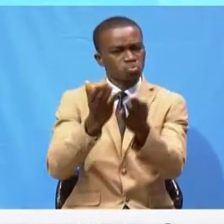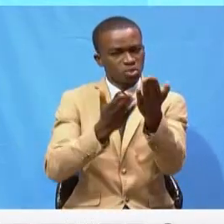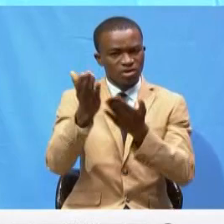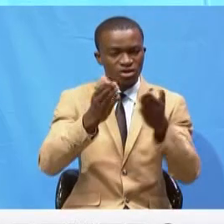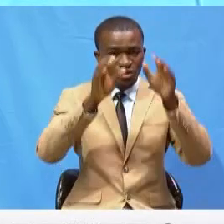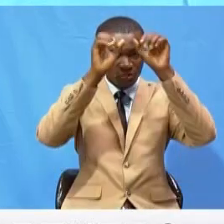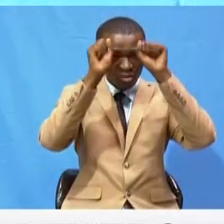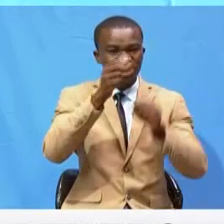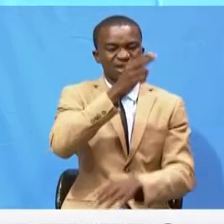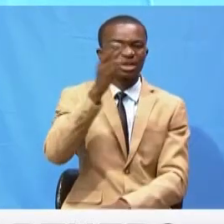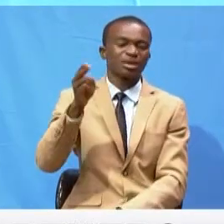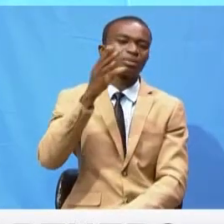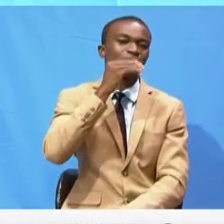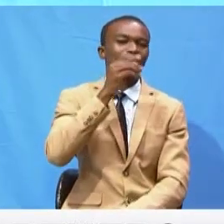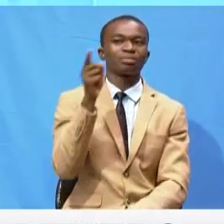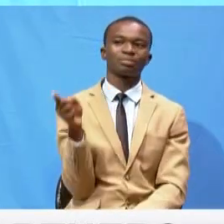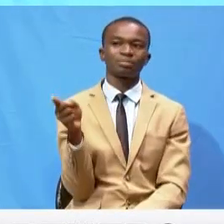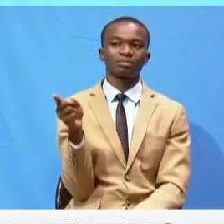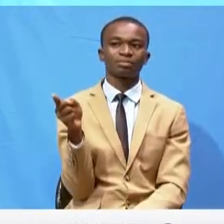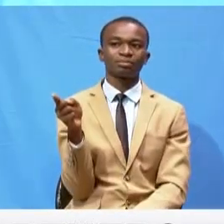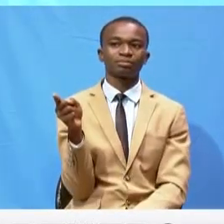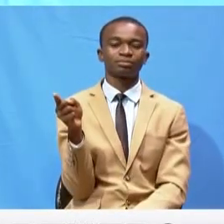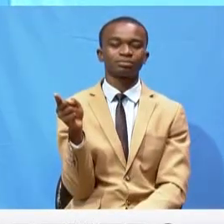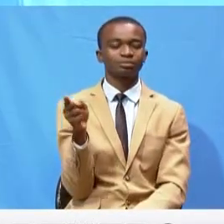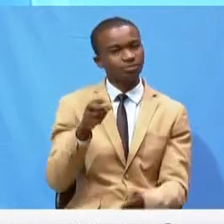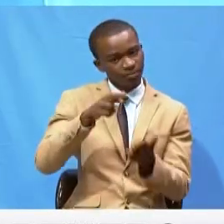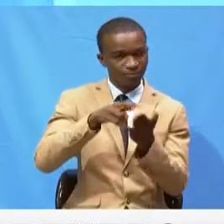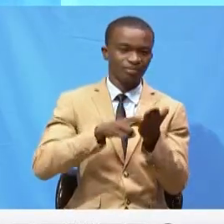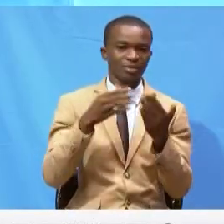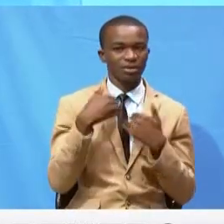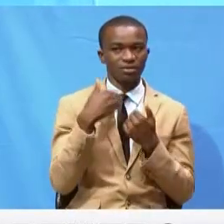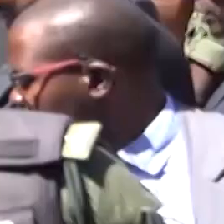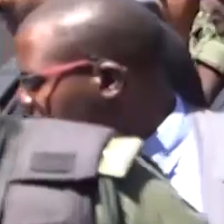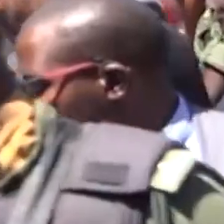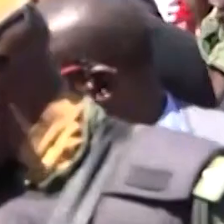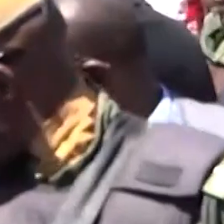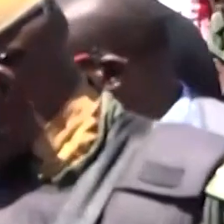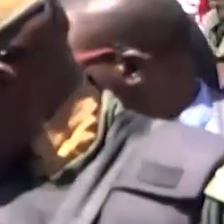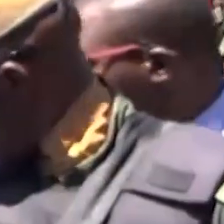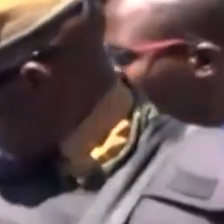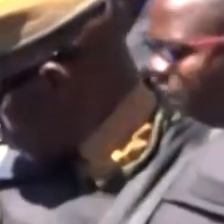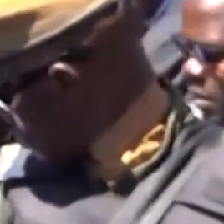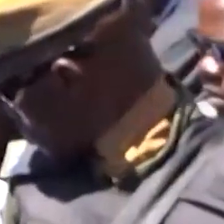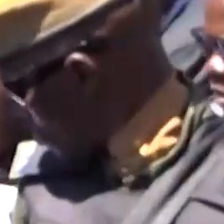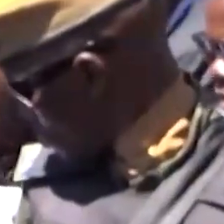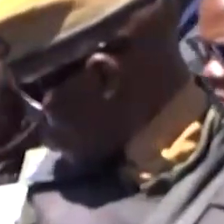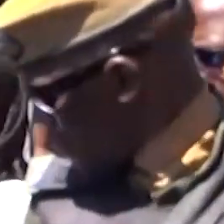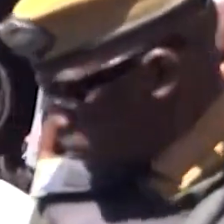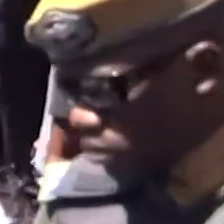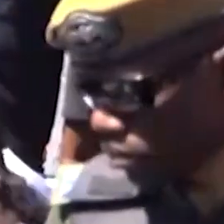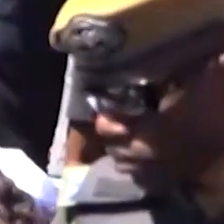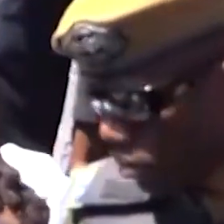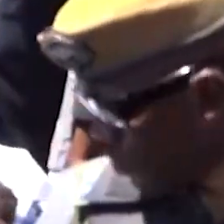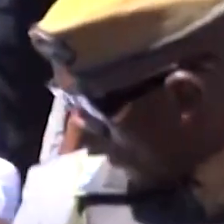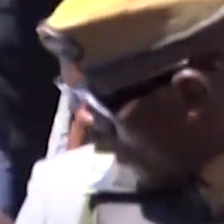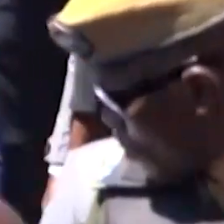Seventh-day Adventist SDA Church. Amos Zulu has the details. Today, President Hakainde Hichilema embarks